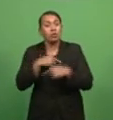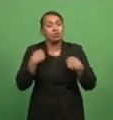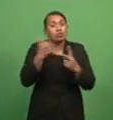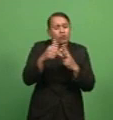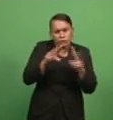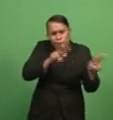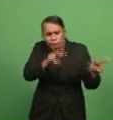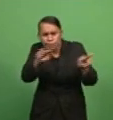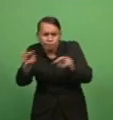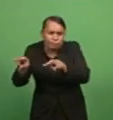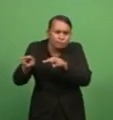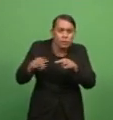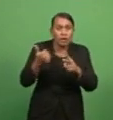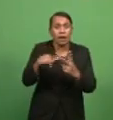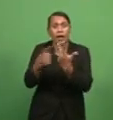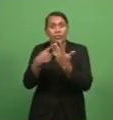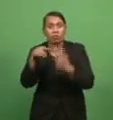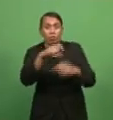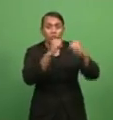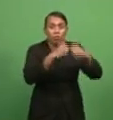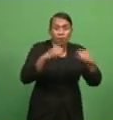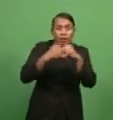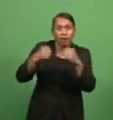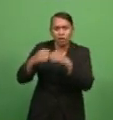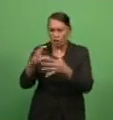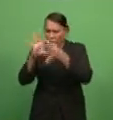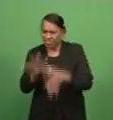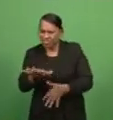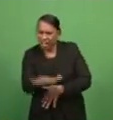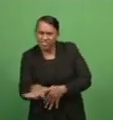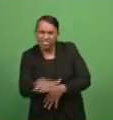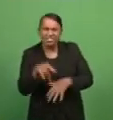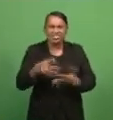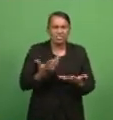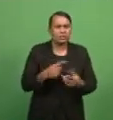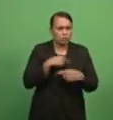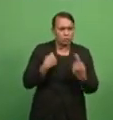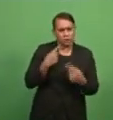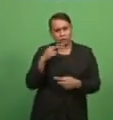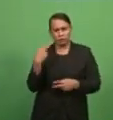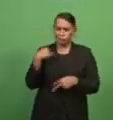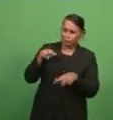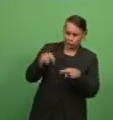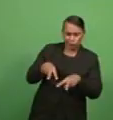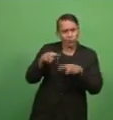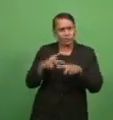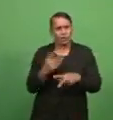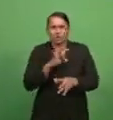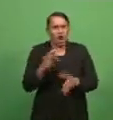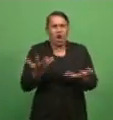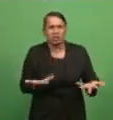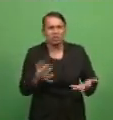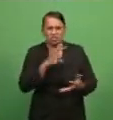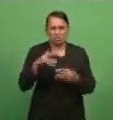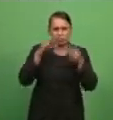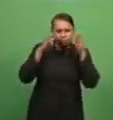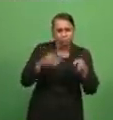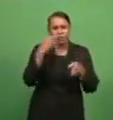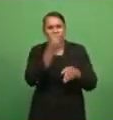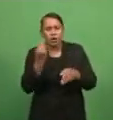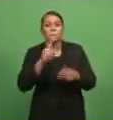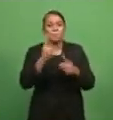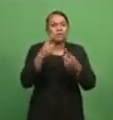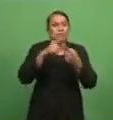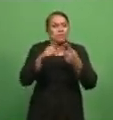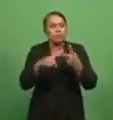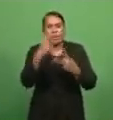other settlements that have been put under lockdown. We've been told that some of them not only do they need food packs, but there's some elderly people